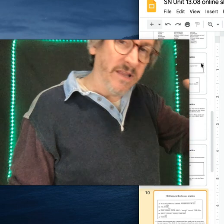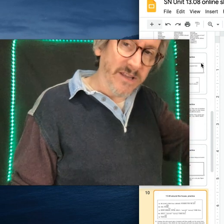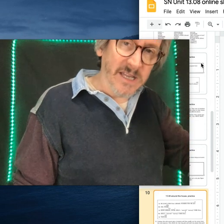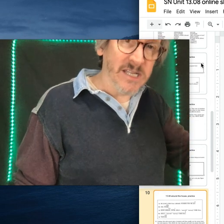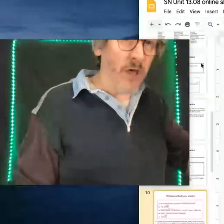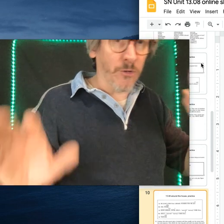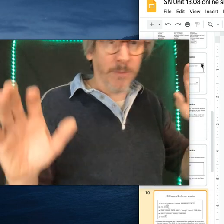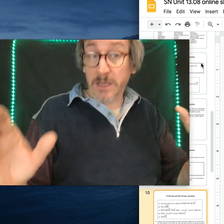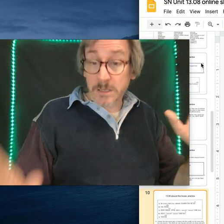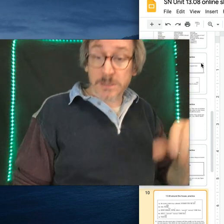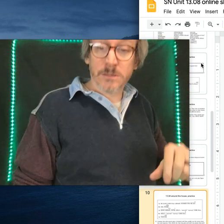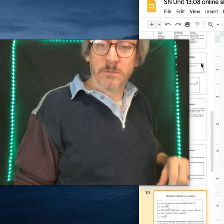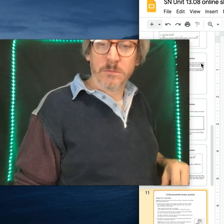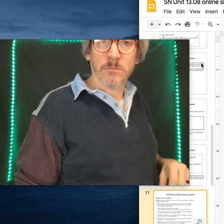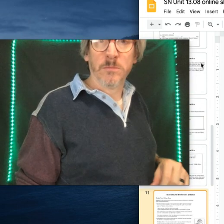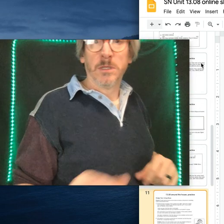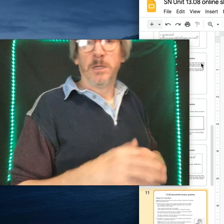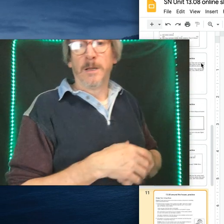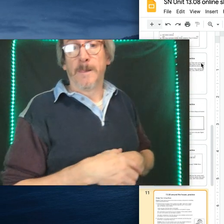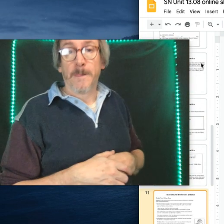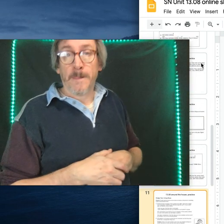So leaving things in other buildings.